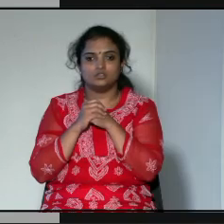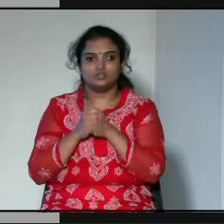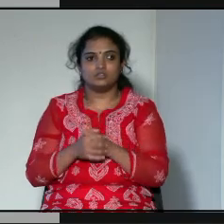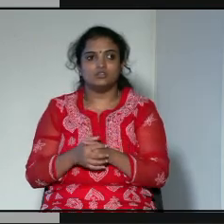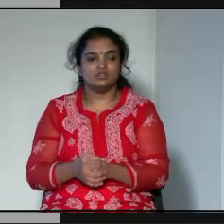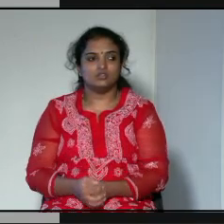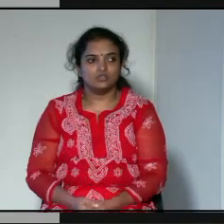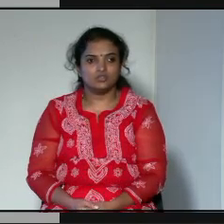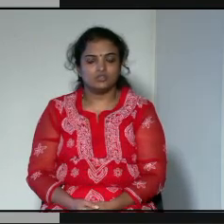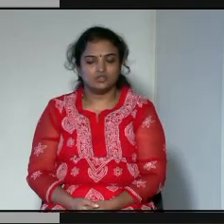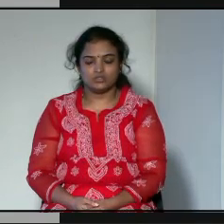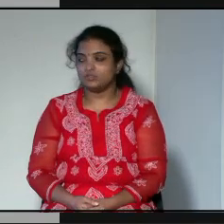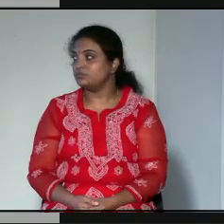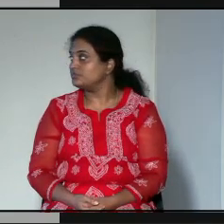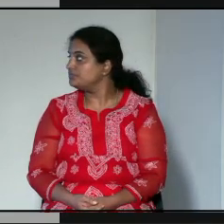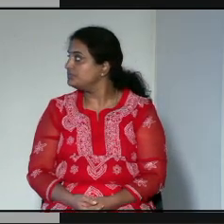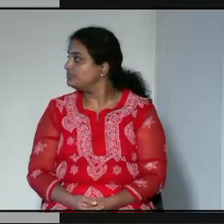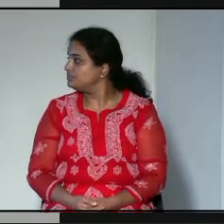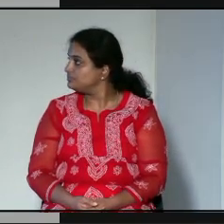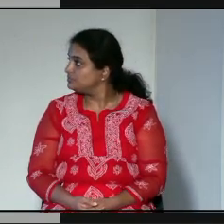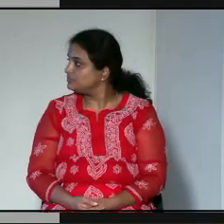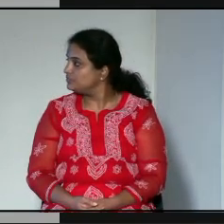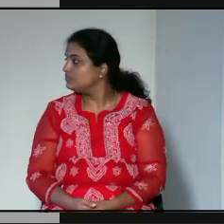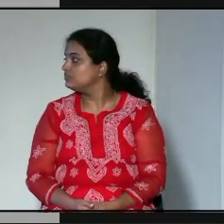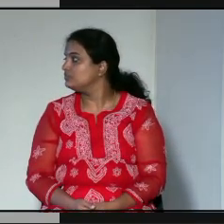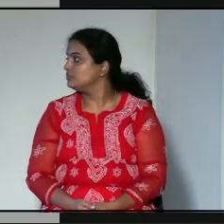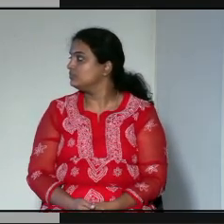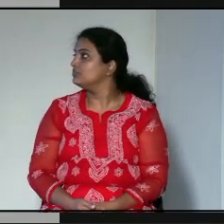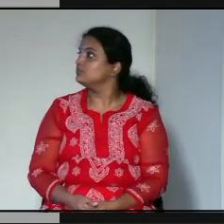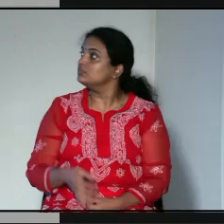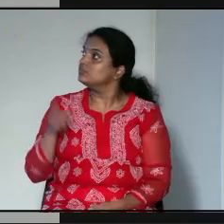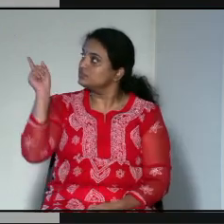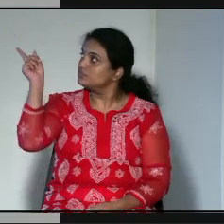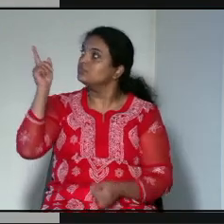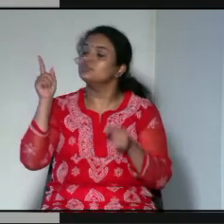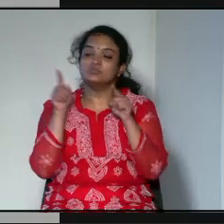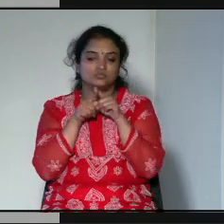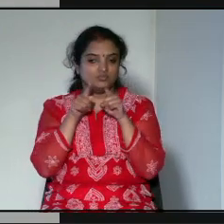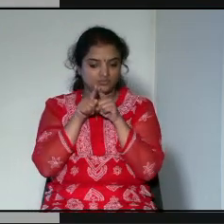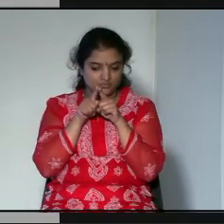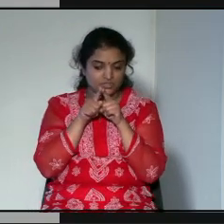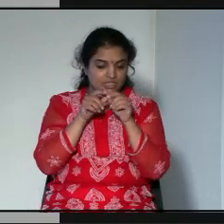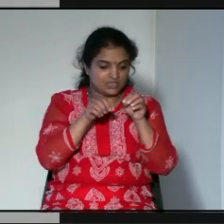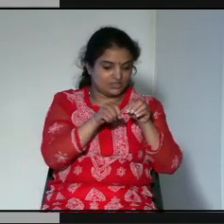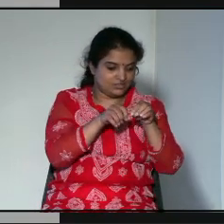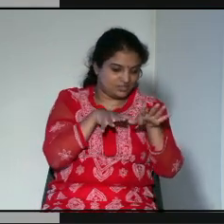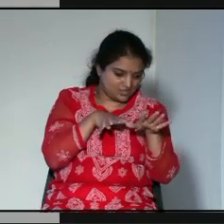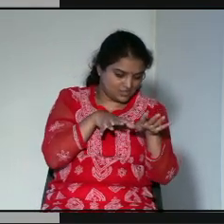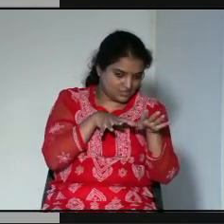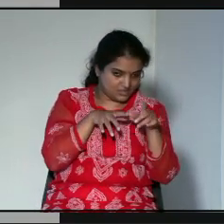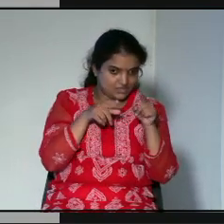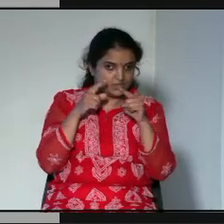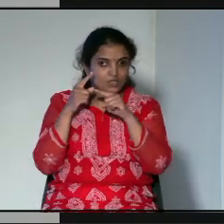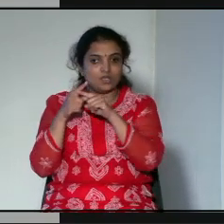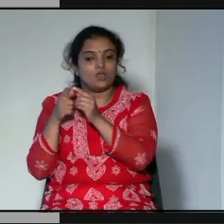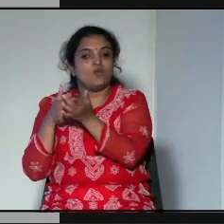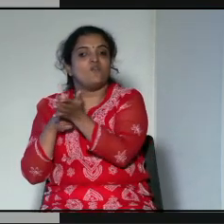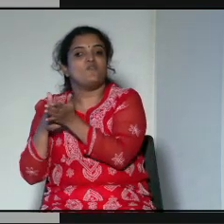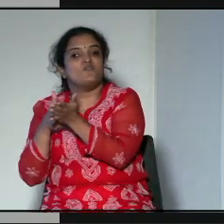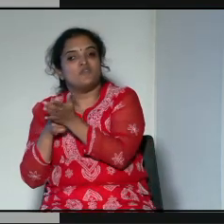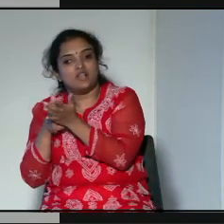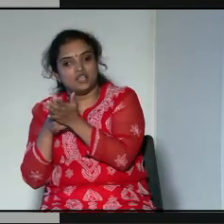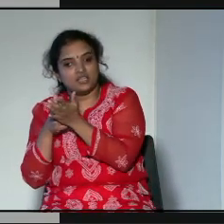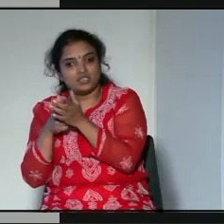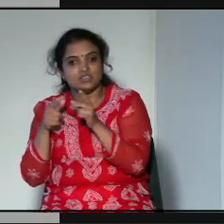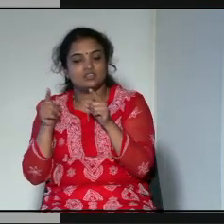It is in this shifting space between the city and the village, between labor